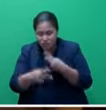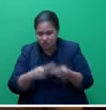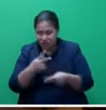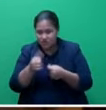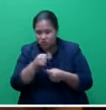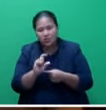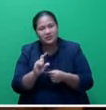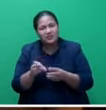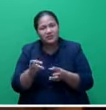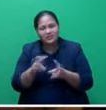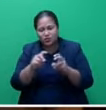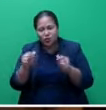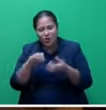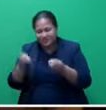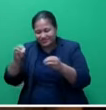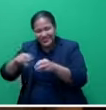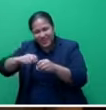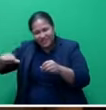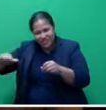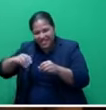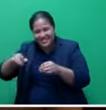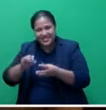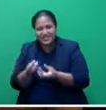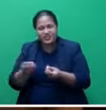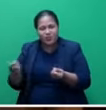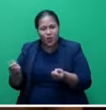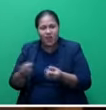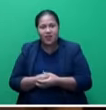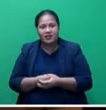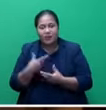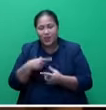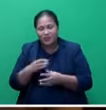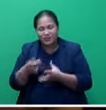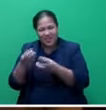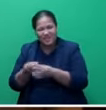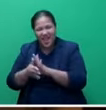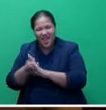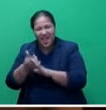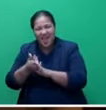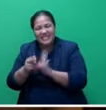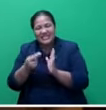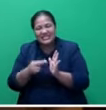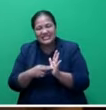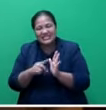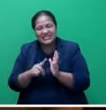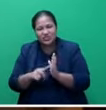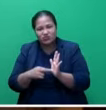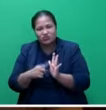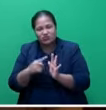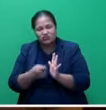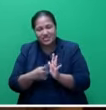soil conditioner or fertilizer, as it contains high amount of plant nutrients. It quickens the